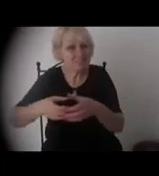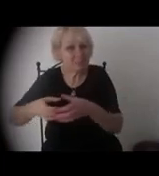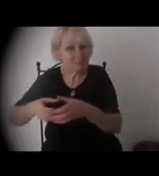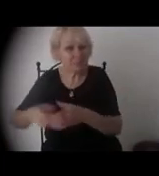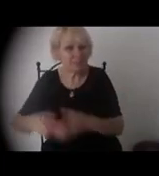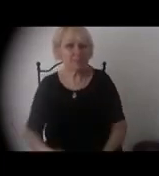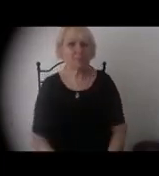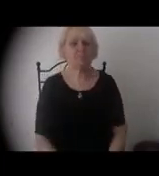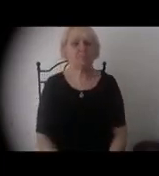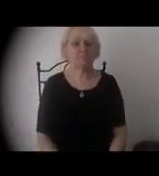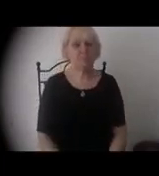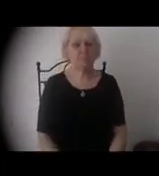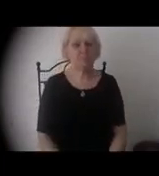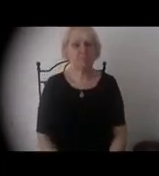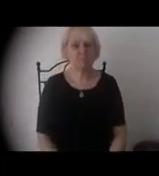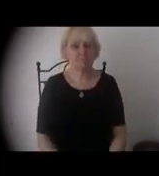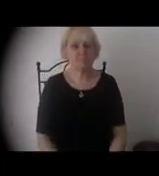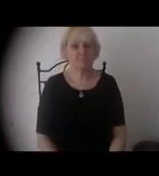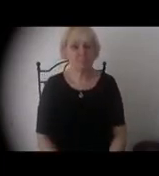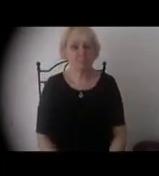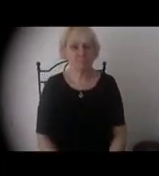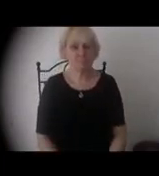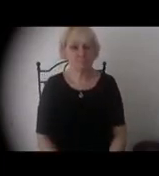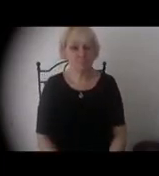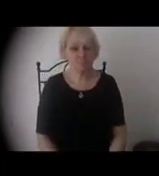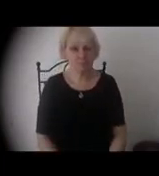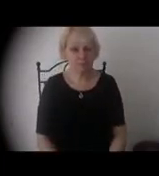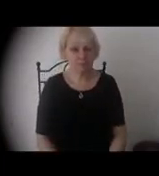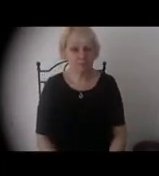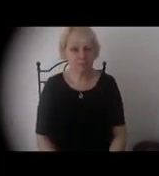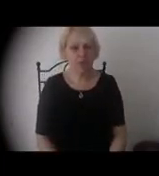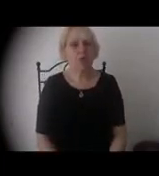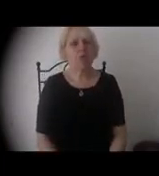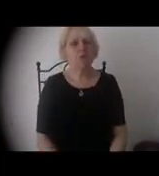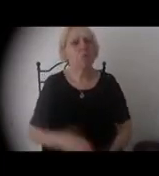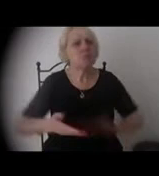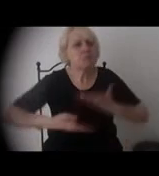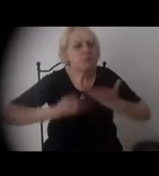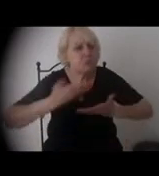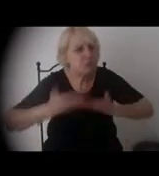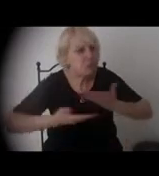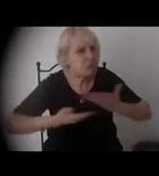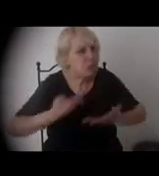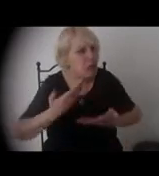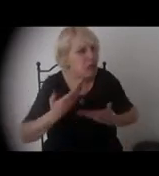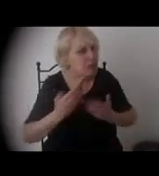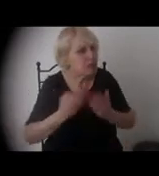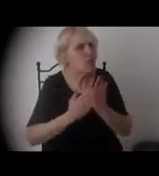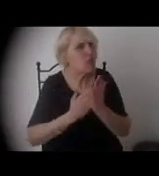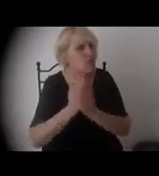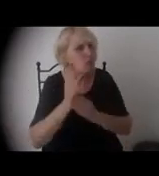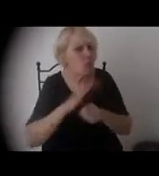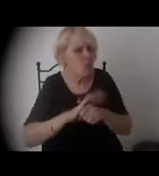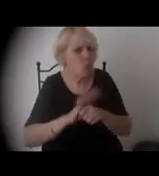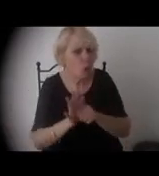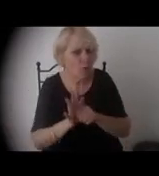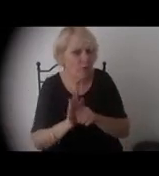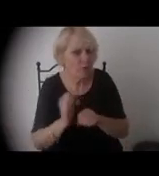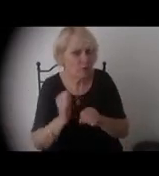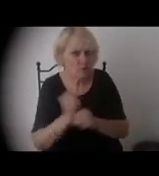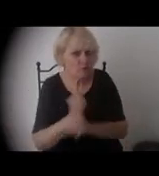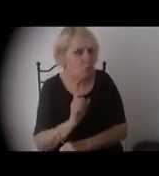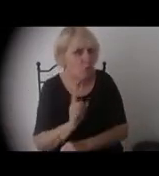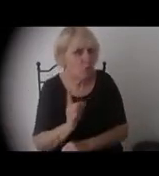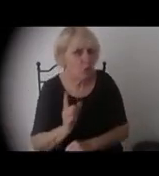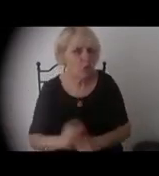of I just want to say a little bit about what we've been doing during the pandemic.